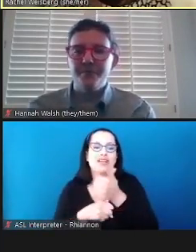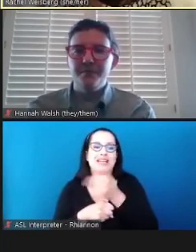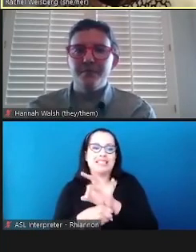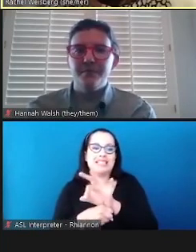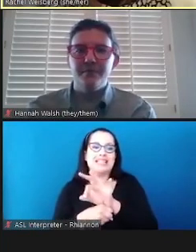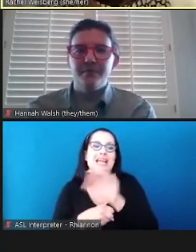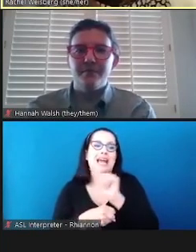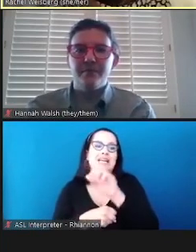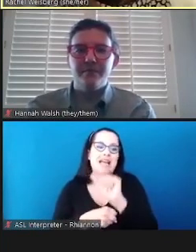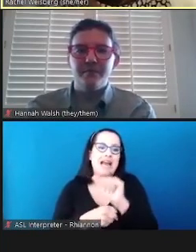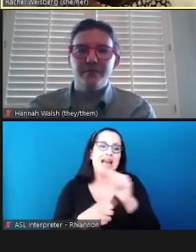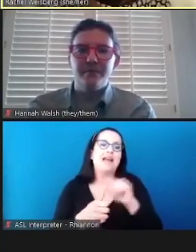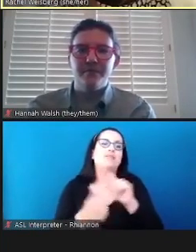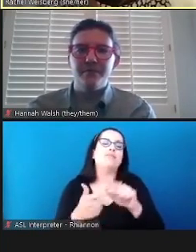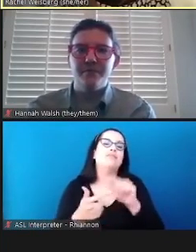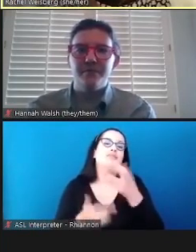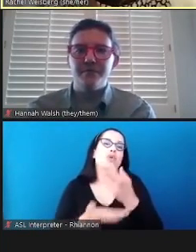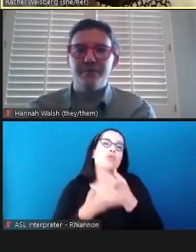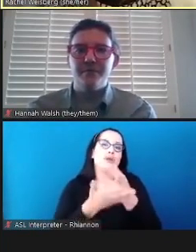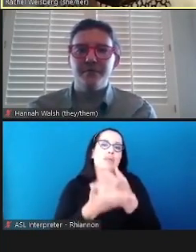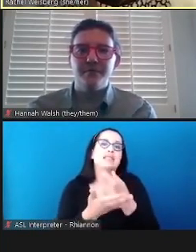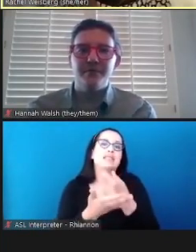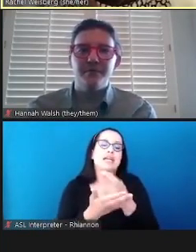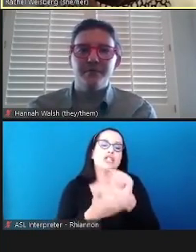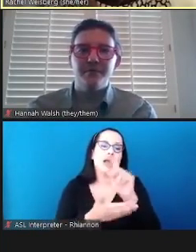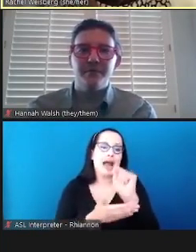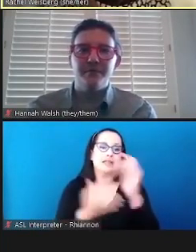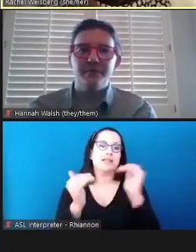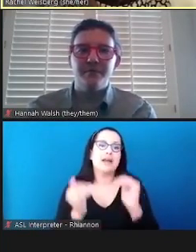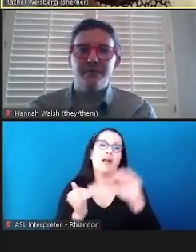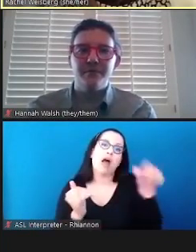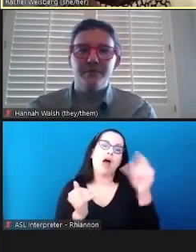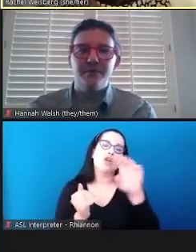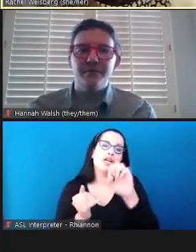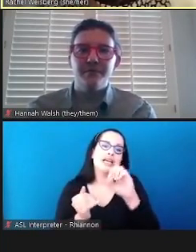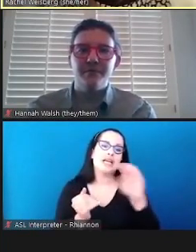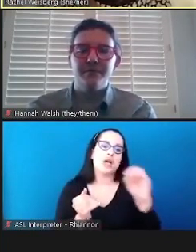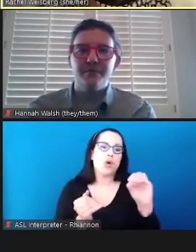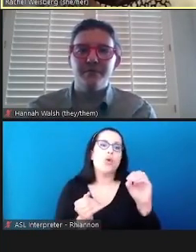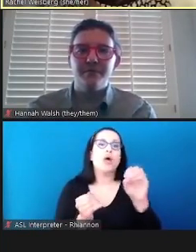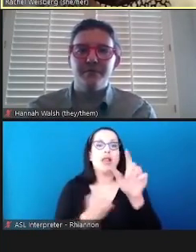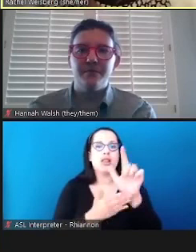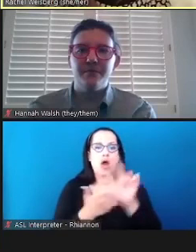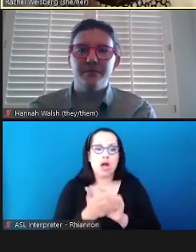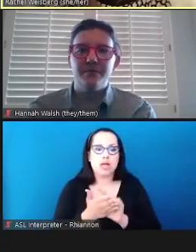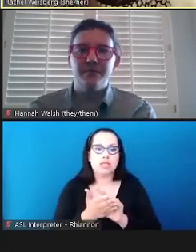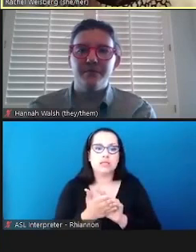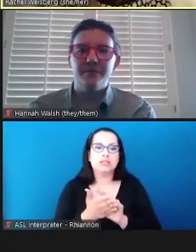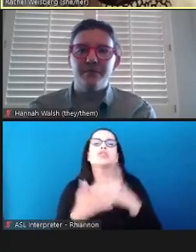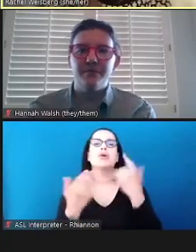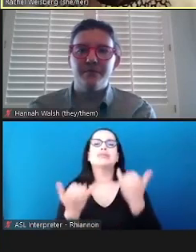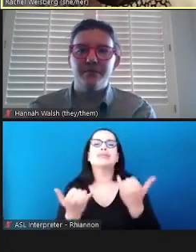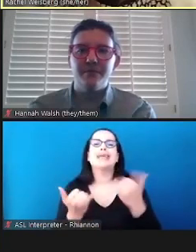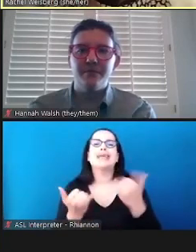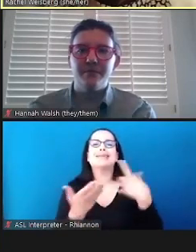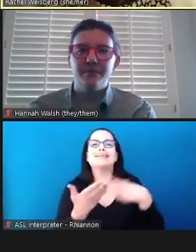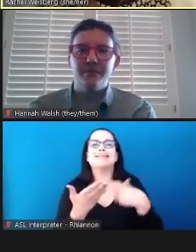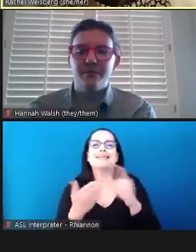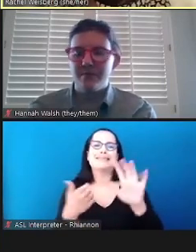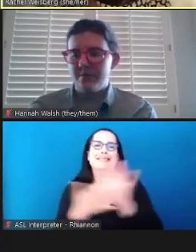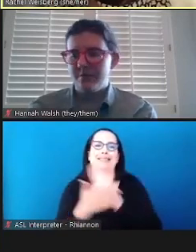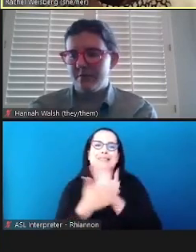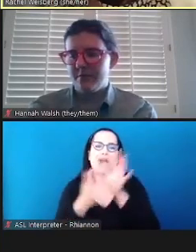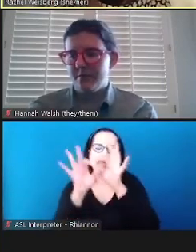EEO laws. Most of what we're going to be talking about today is really to be going through that document and kind of putting it in real